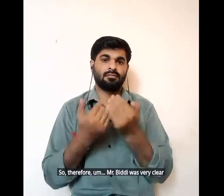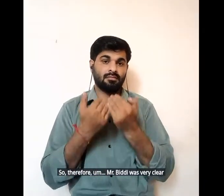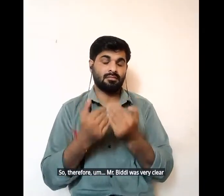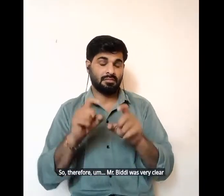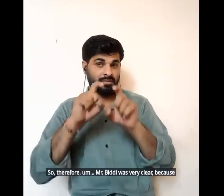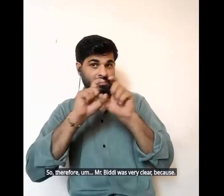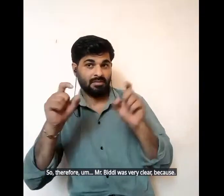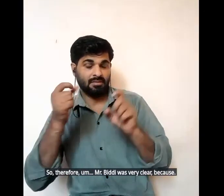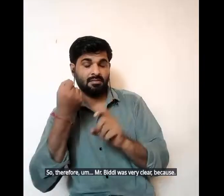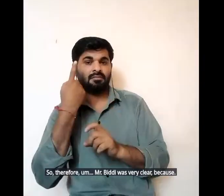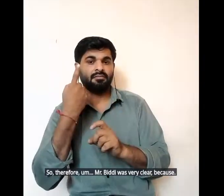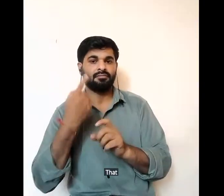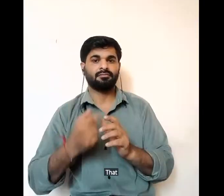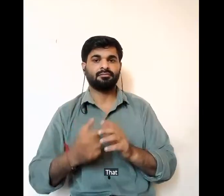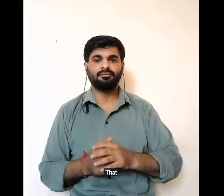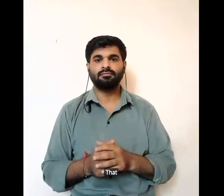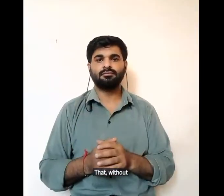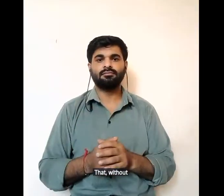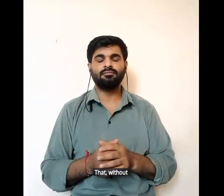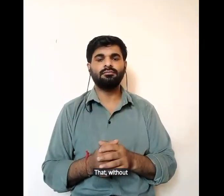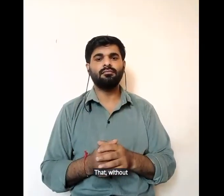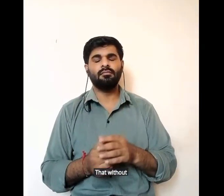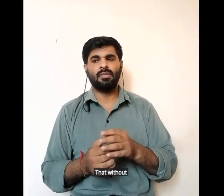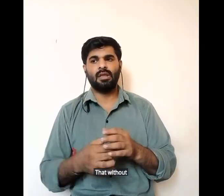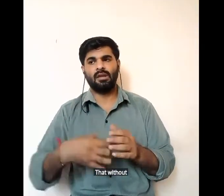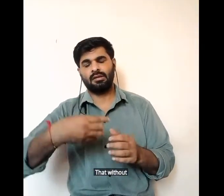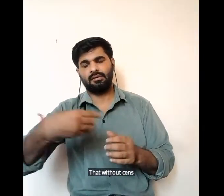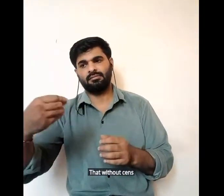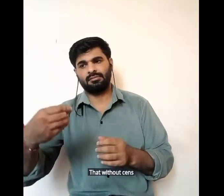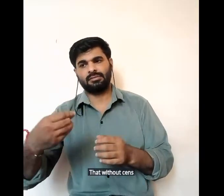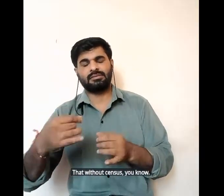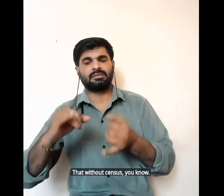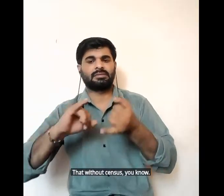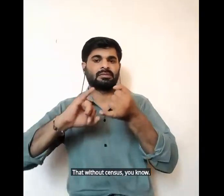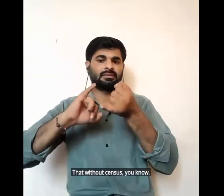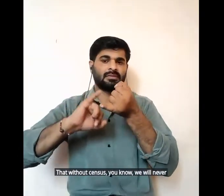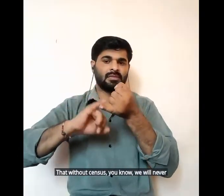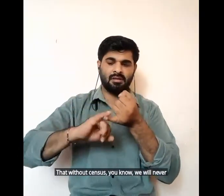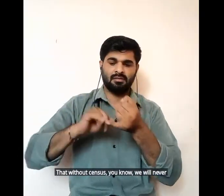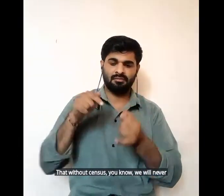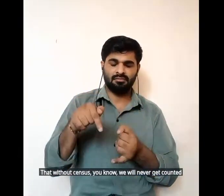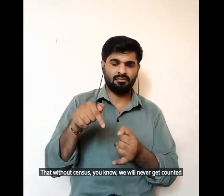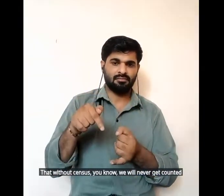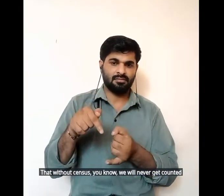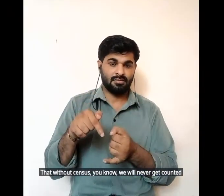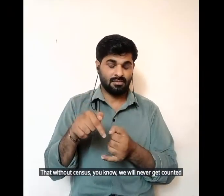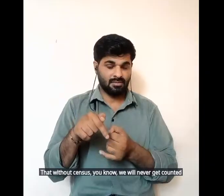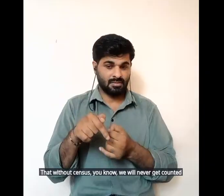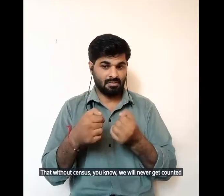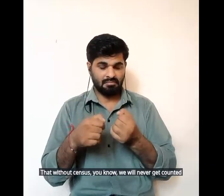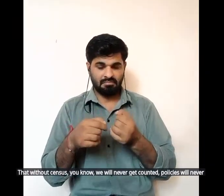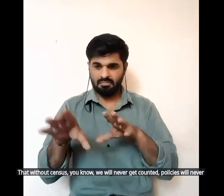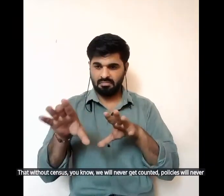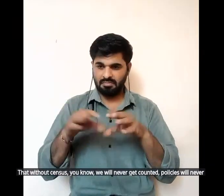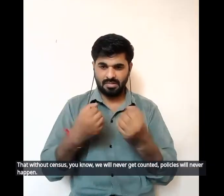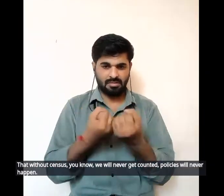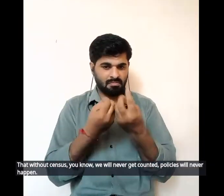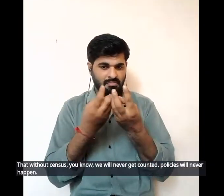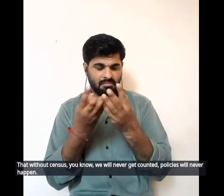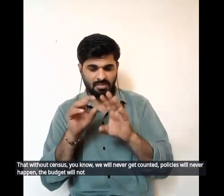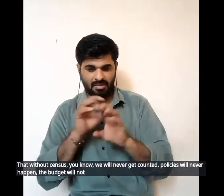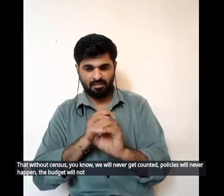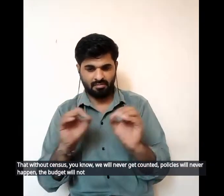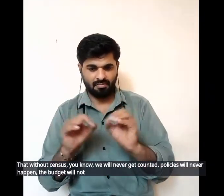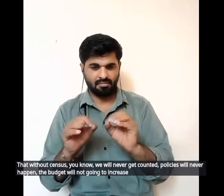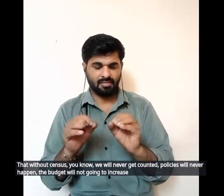because that without census, we will never get counted. Policies will never happen. The budget will not going